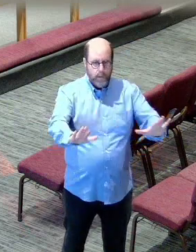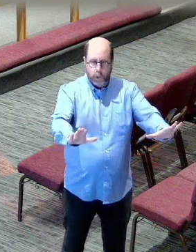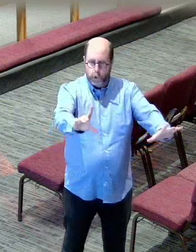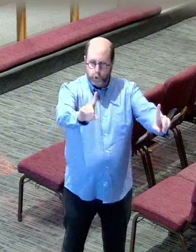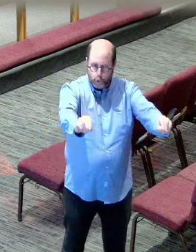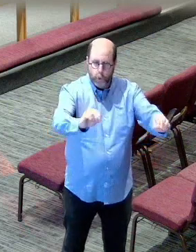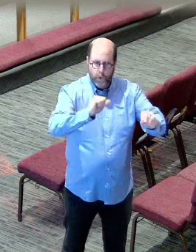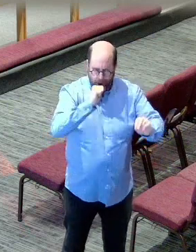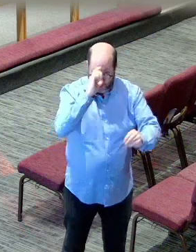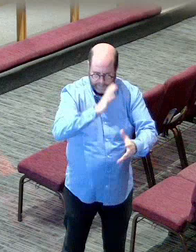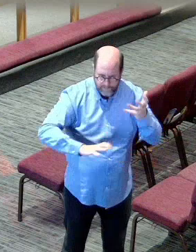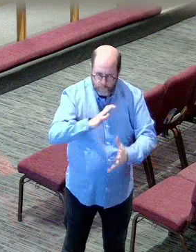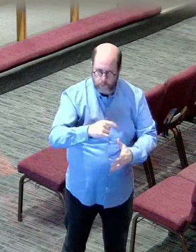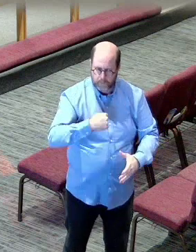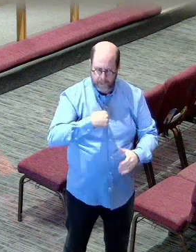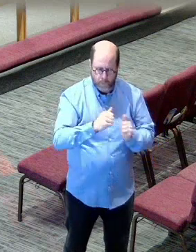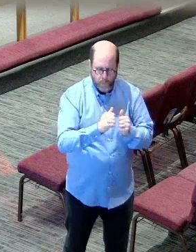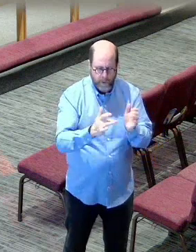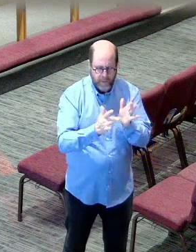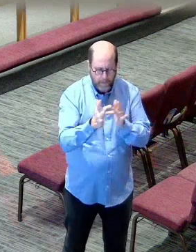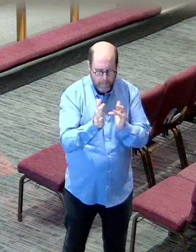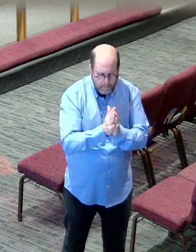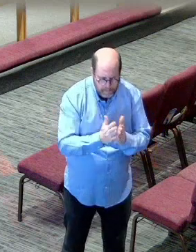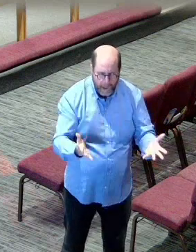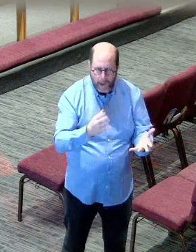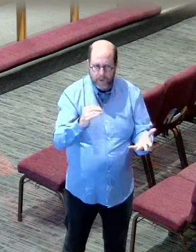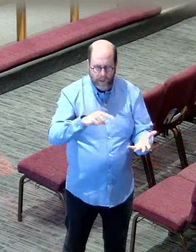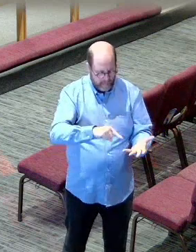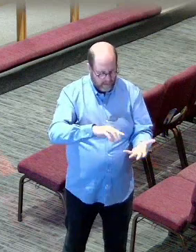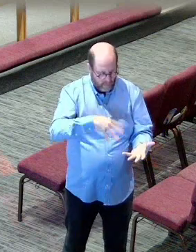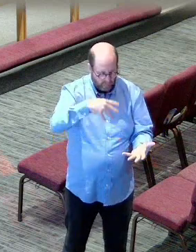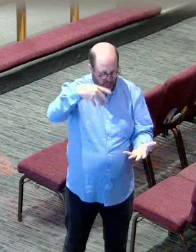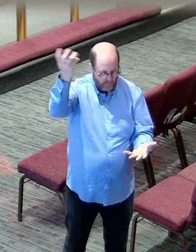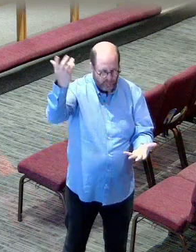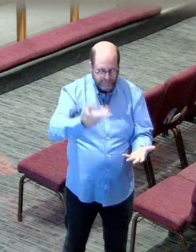the Bible and its mumbo jumbo.